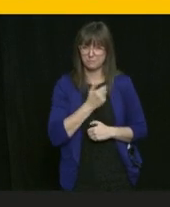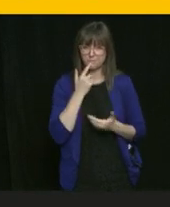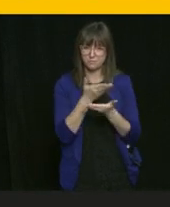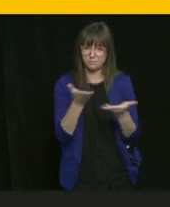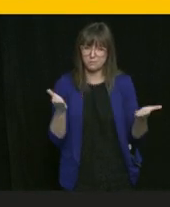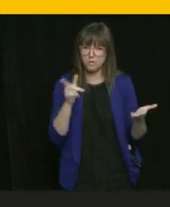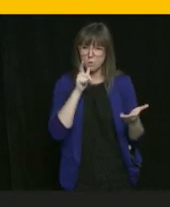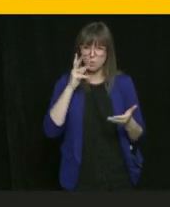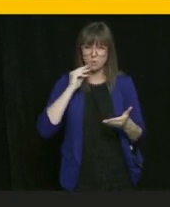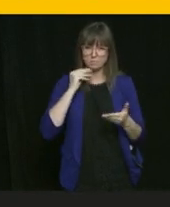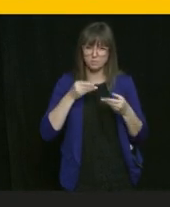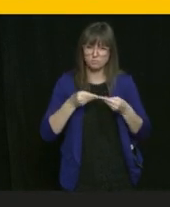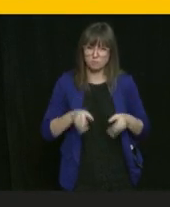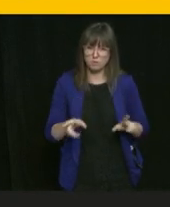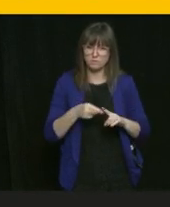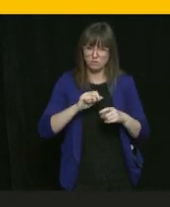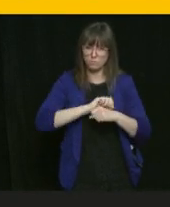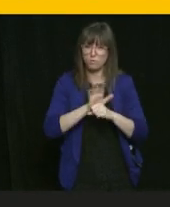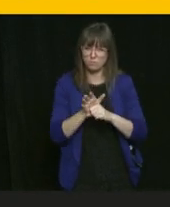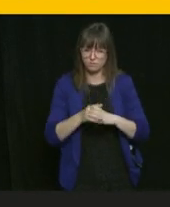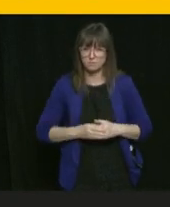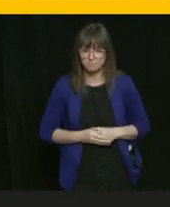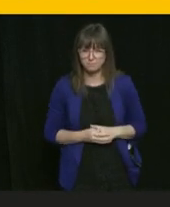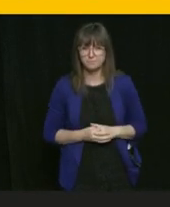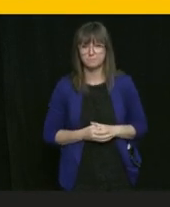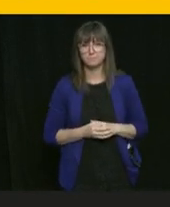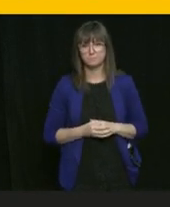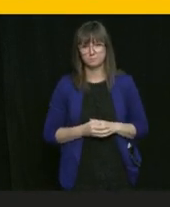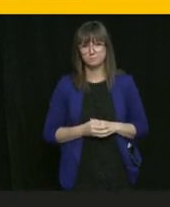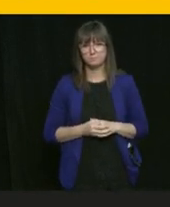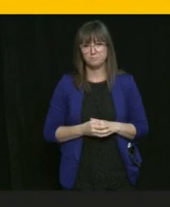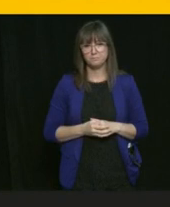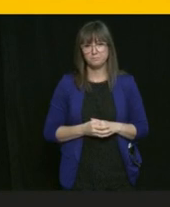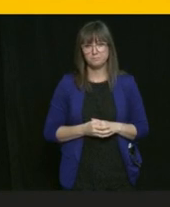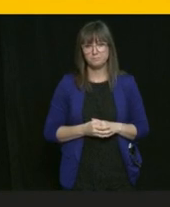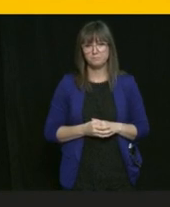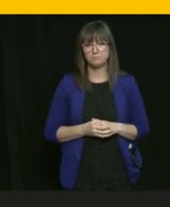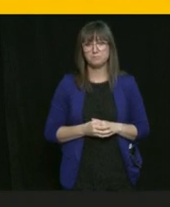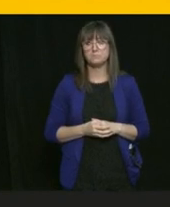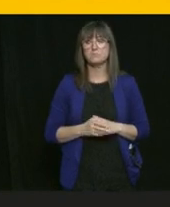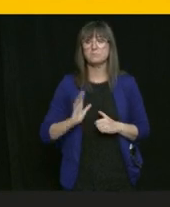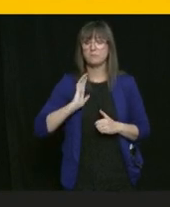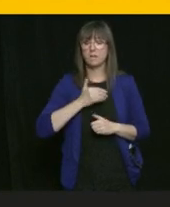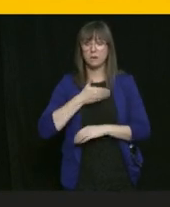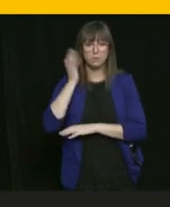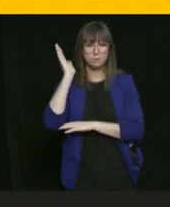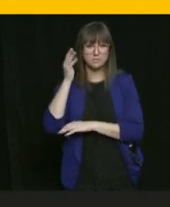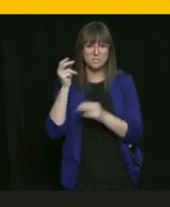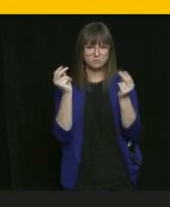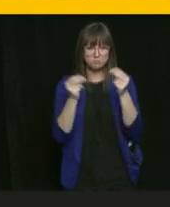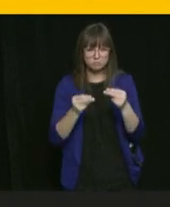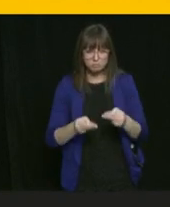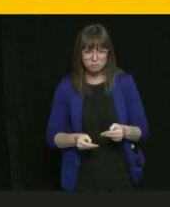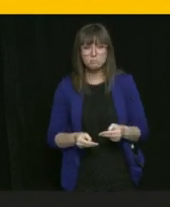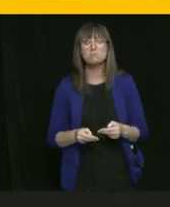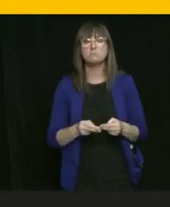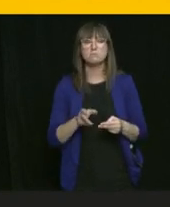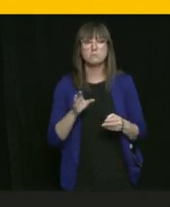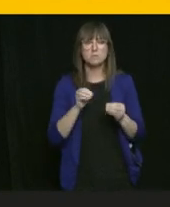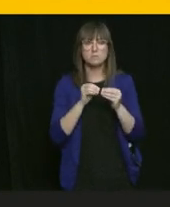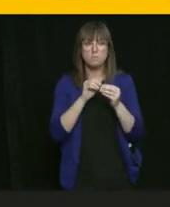have lost loved ones throughout the course of the pandemic. In the following presentation, we'll have a closer